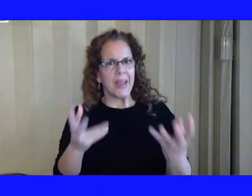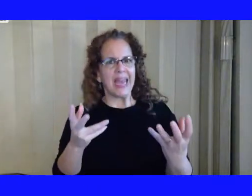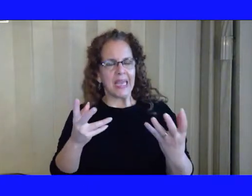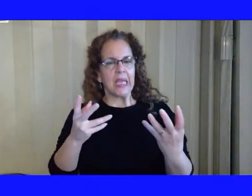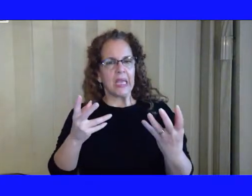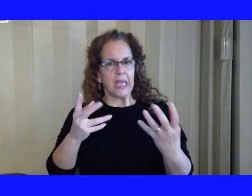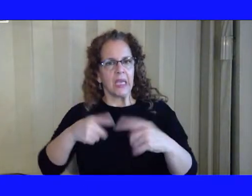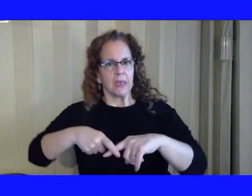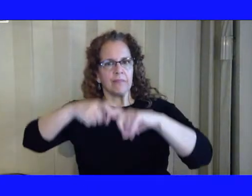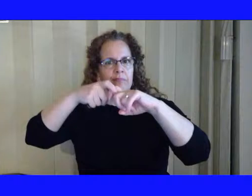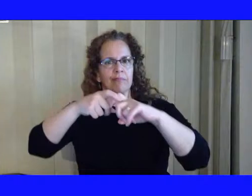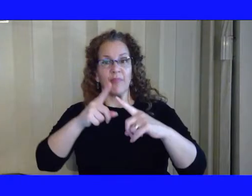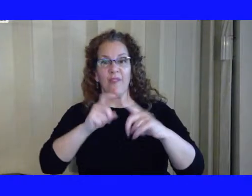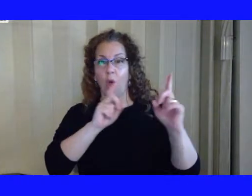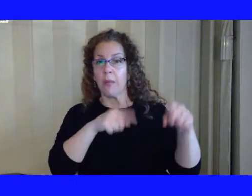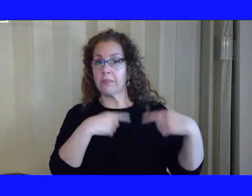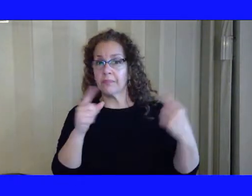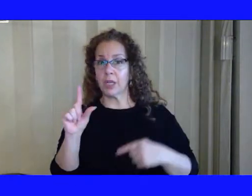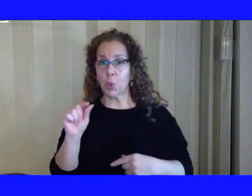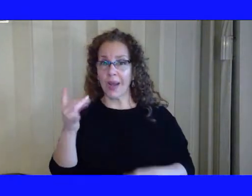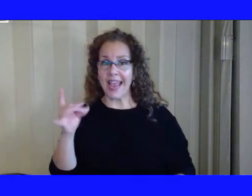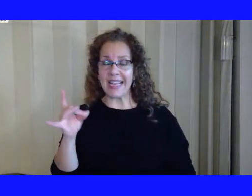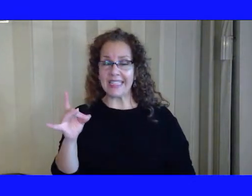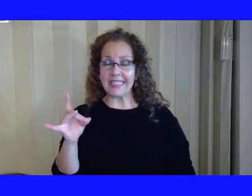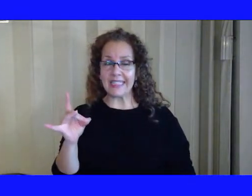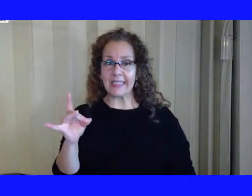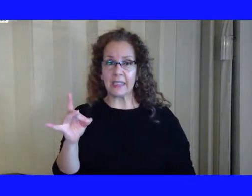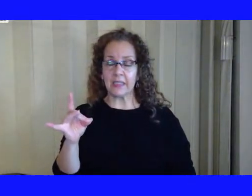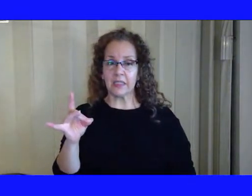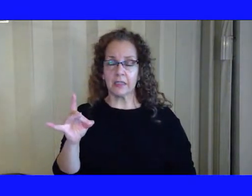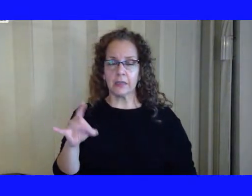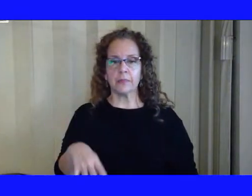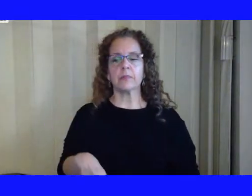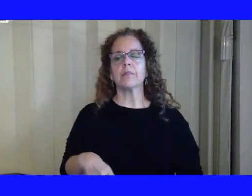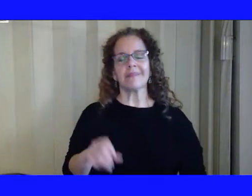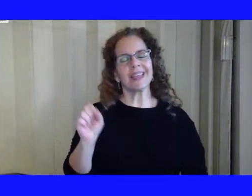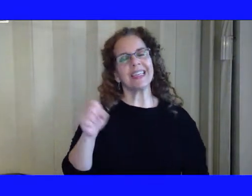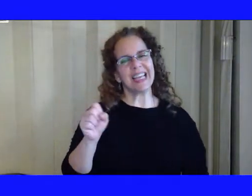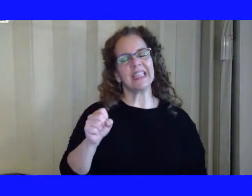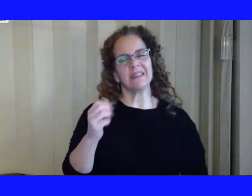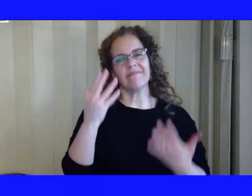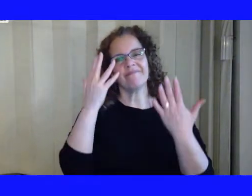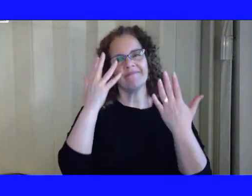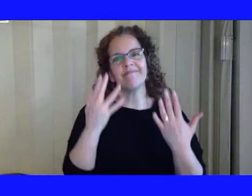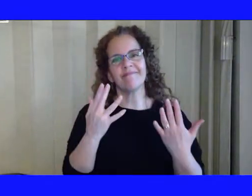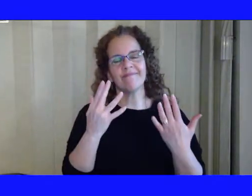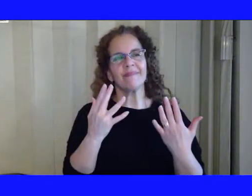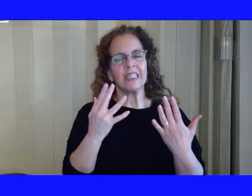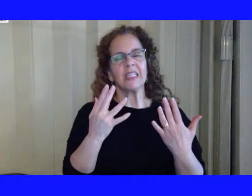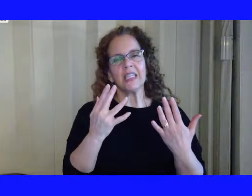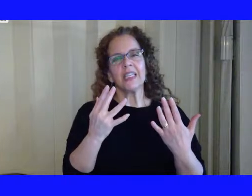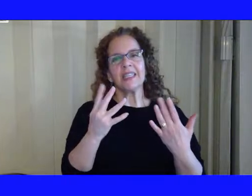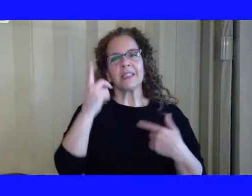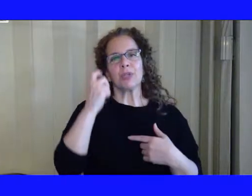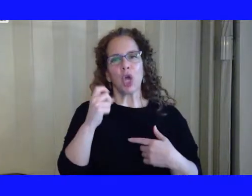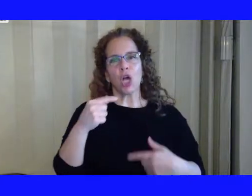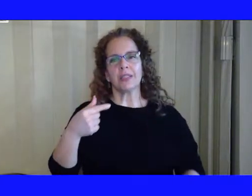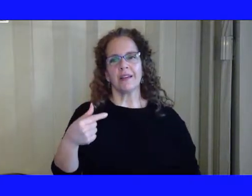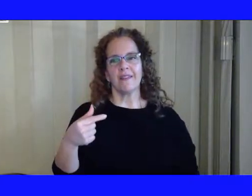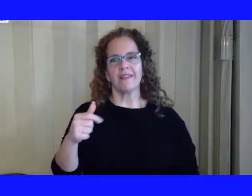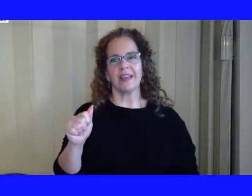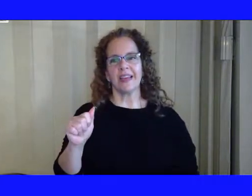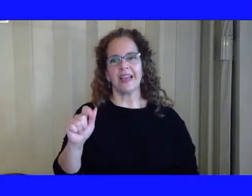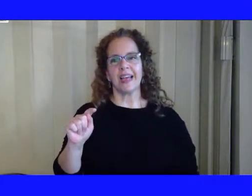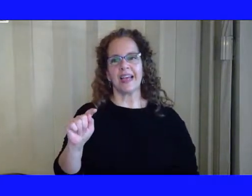the reasonableness of the accommodation request and discussions as to whether or not the accommodation request imposes an undue burden on the